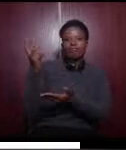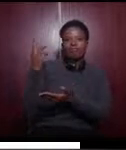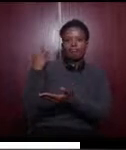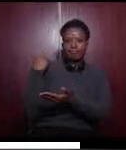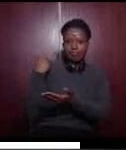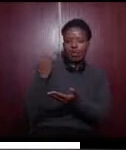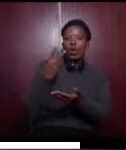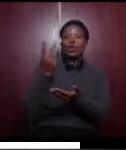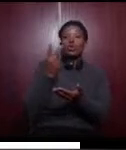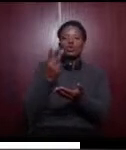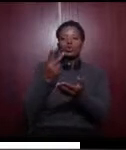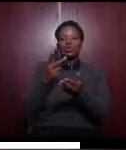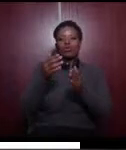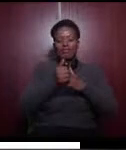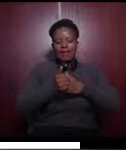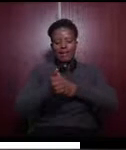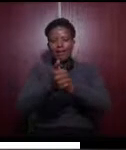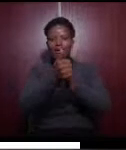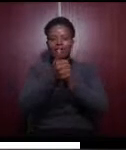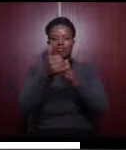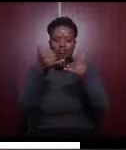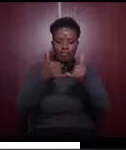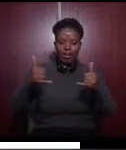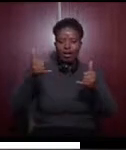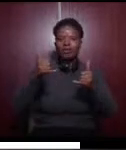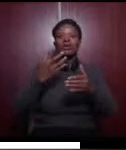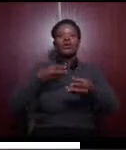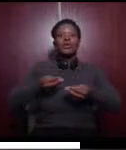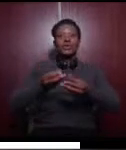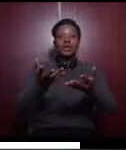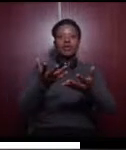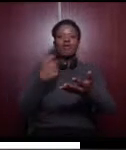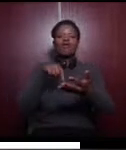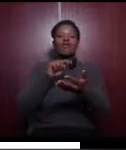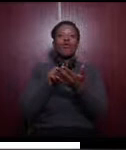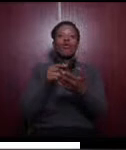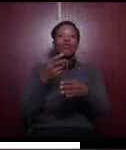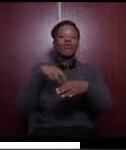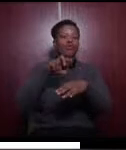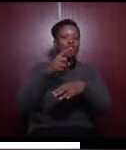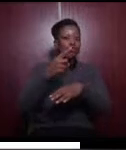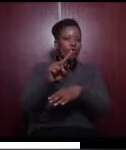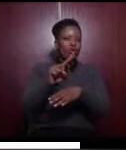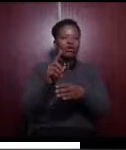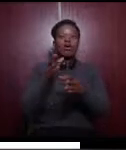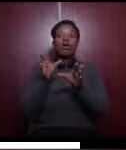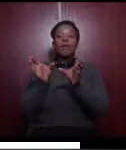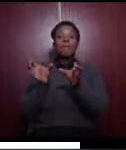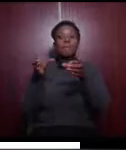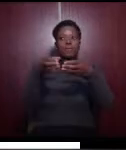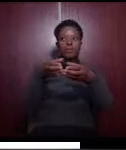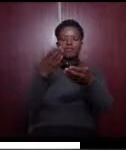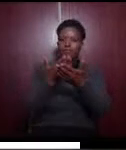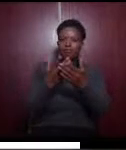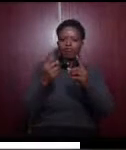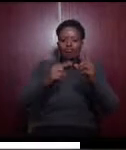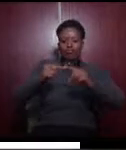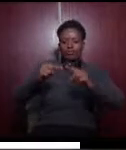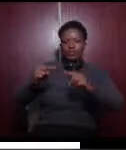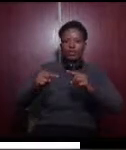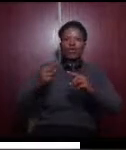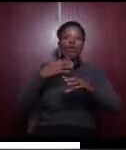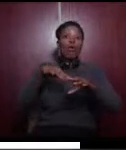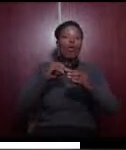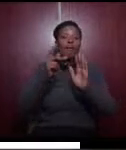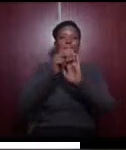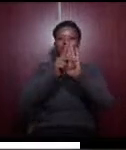a board in relation to disbursement of funds, and to ensure that a board acts in accordance with ethical principles.